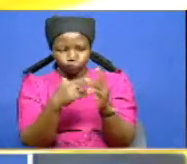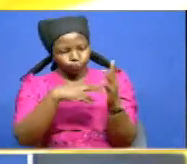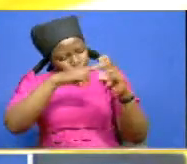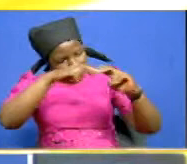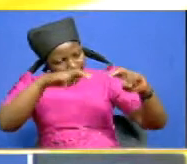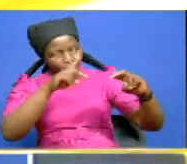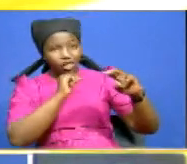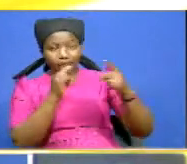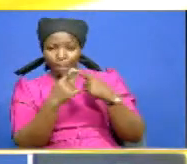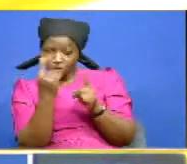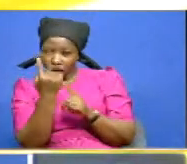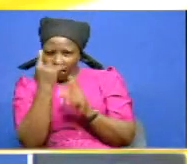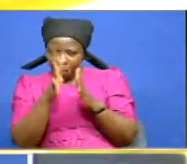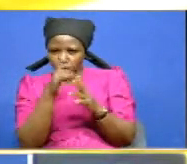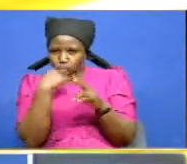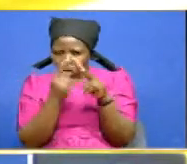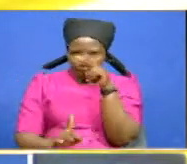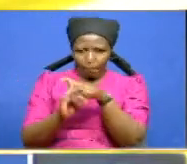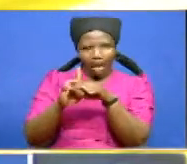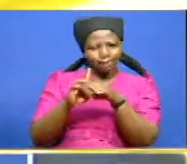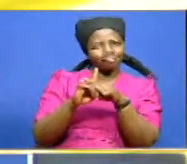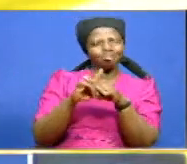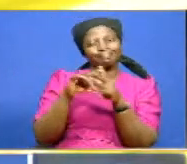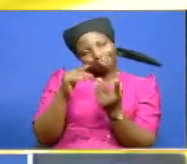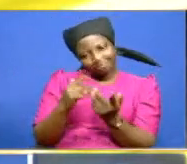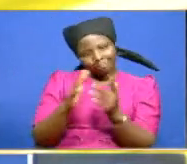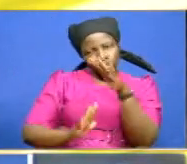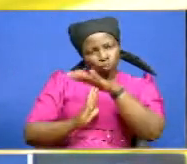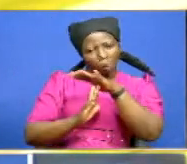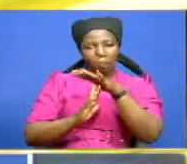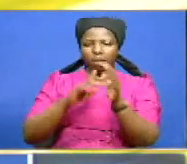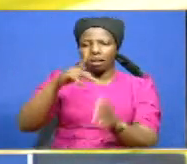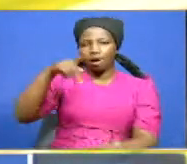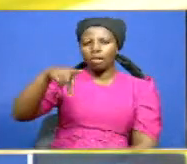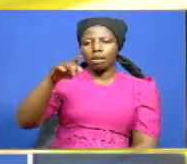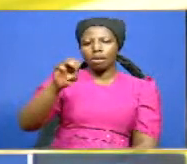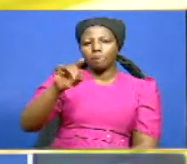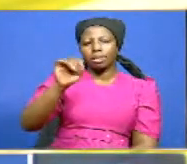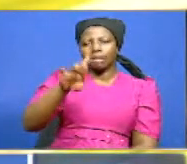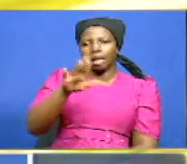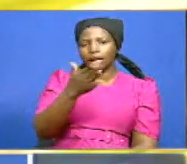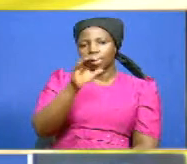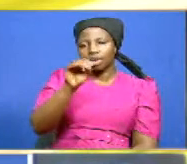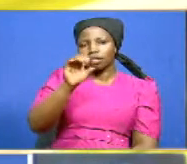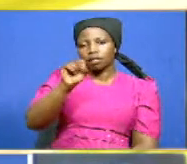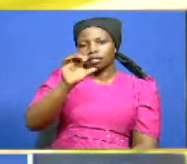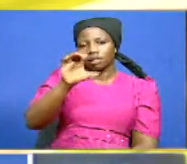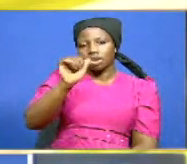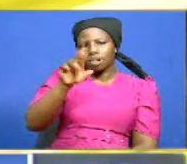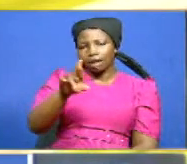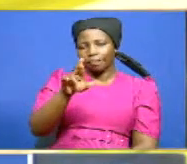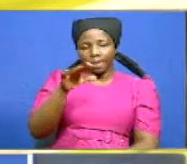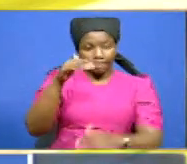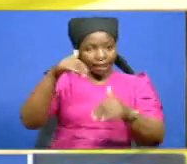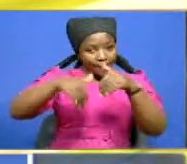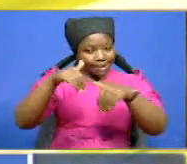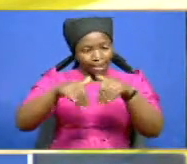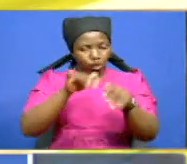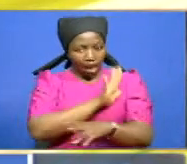criteria is one Peter Oscar Nabulindo. The election board resolved to